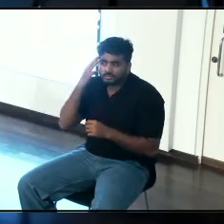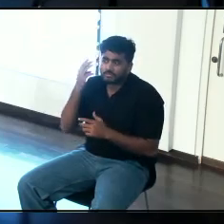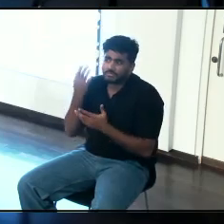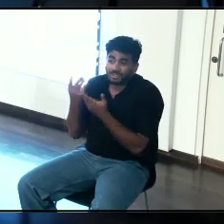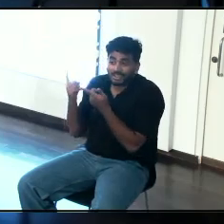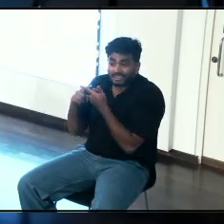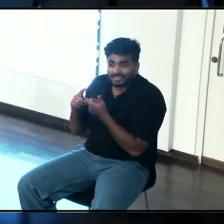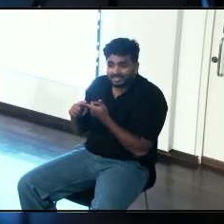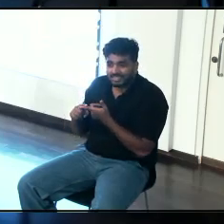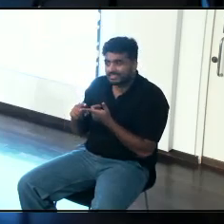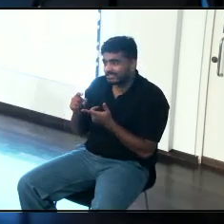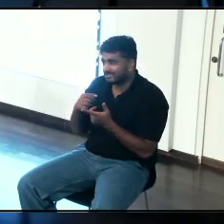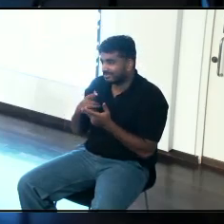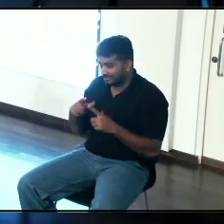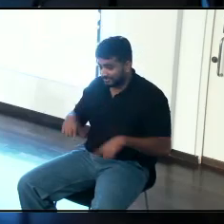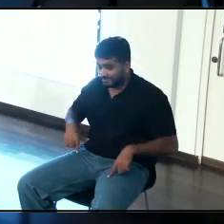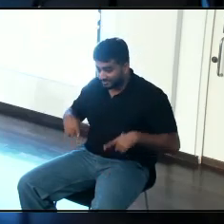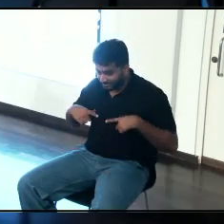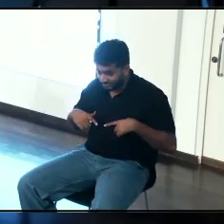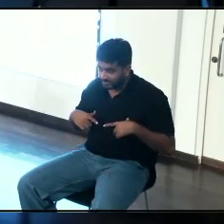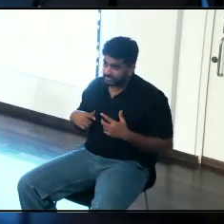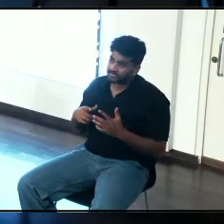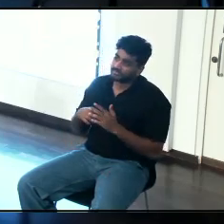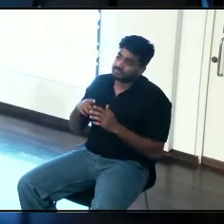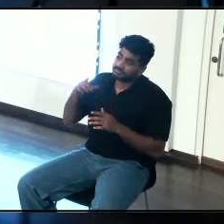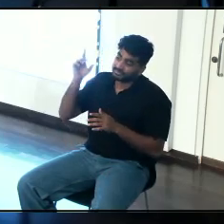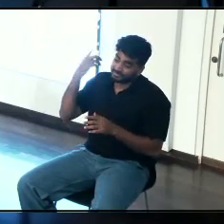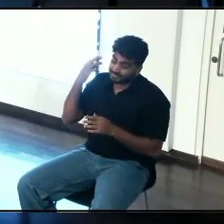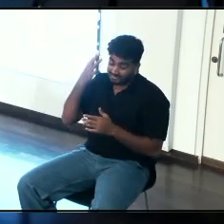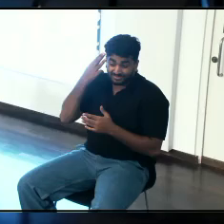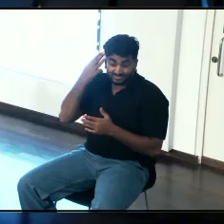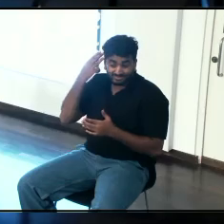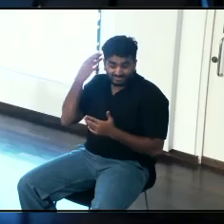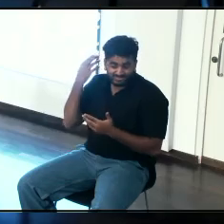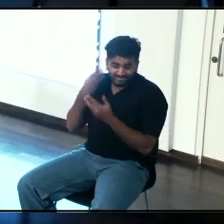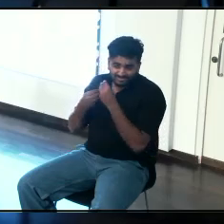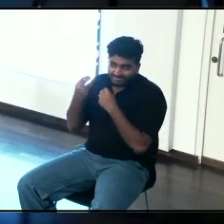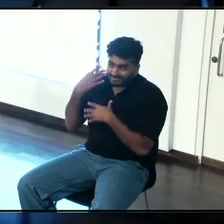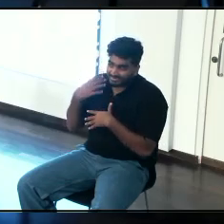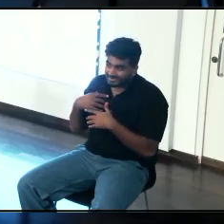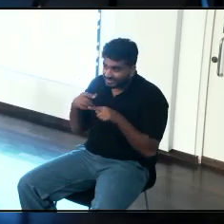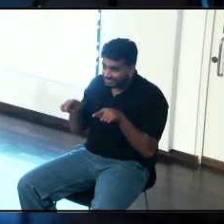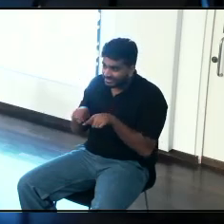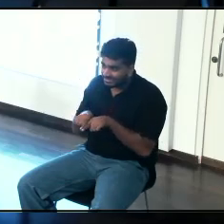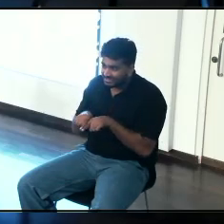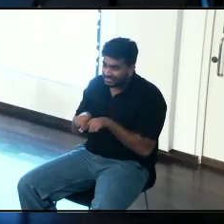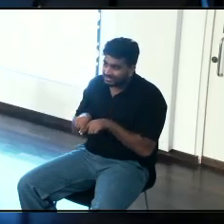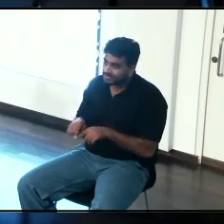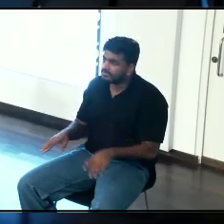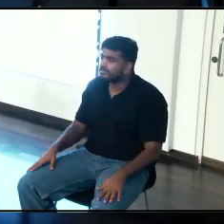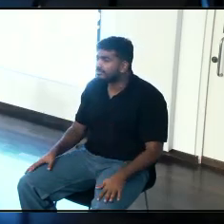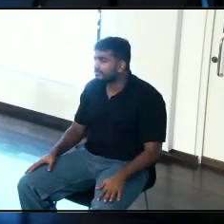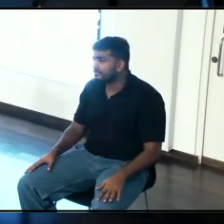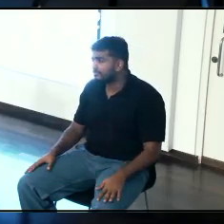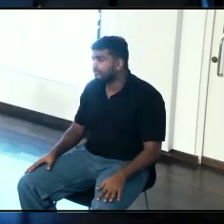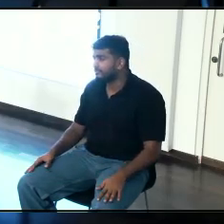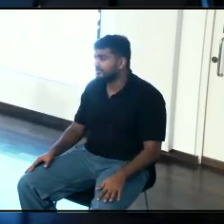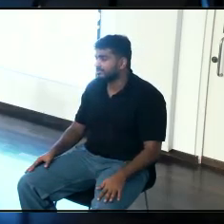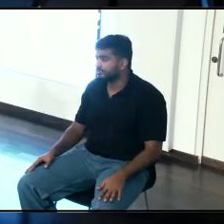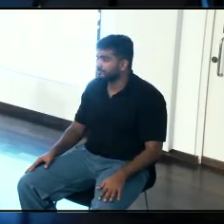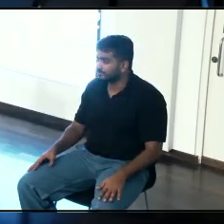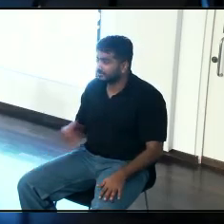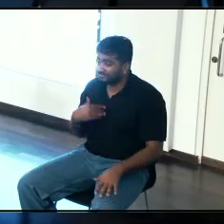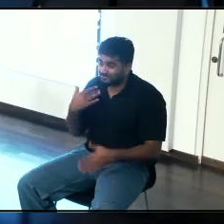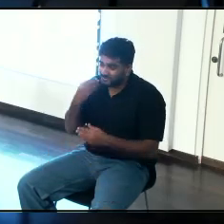we are into living in a time of memoryless, because we don't have that much of experience, we don't